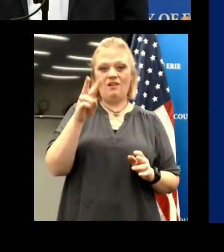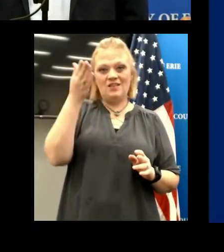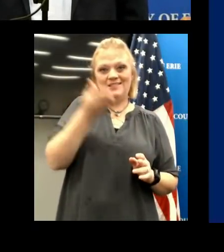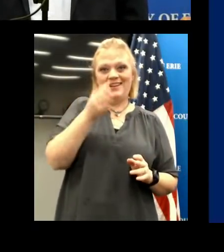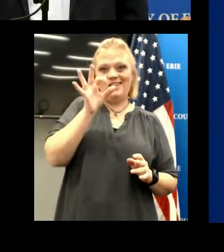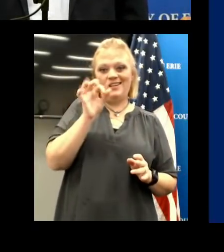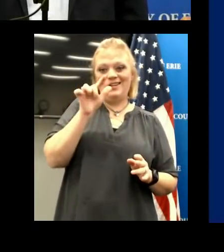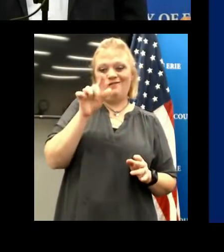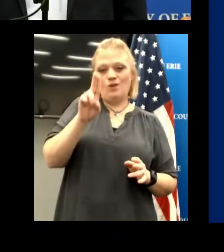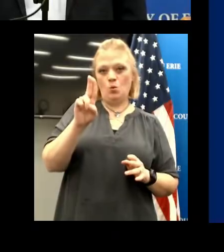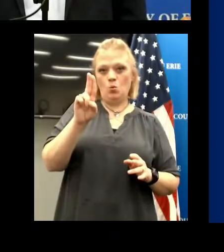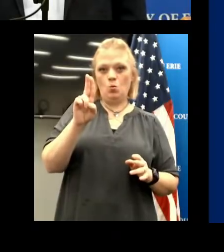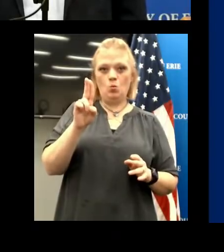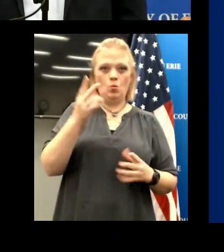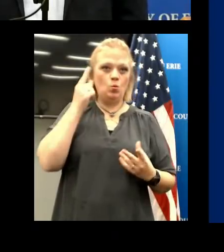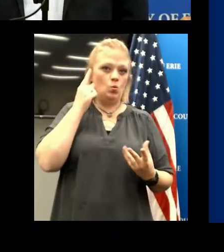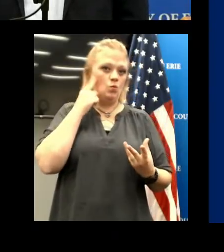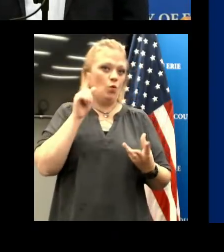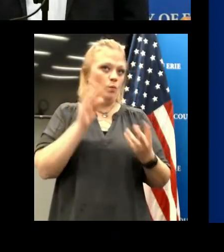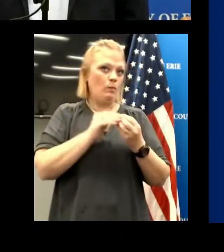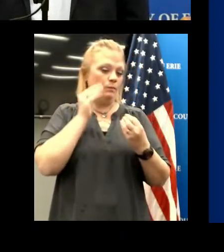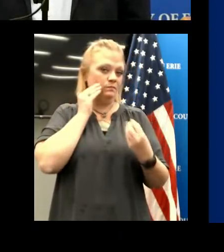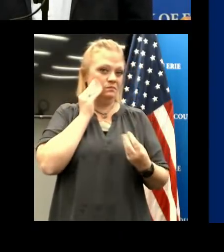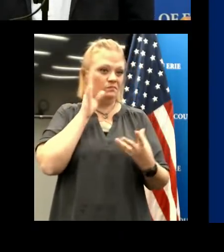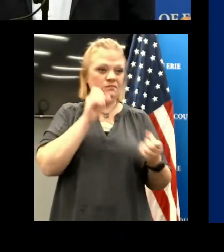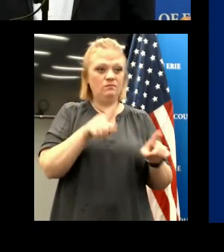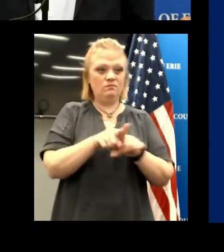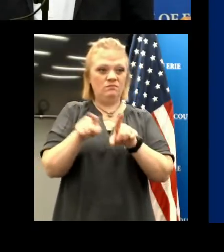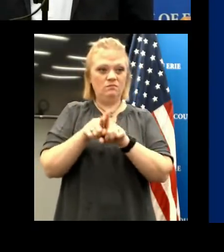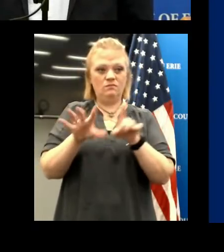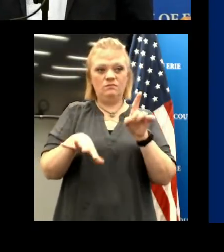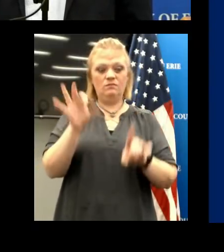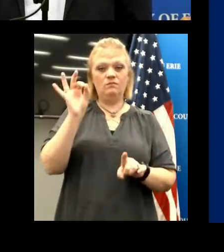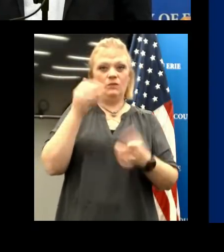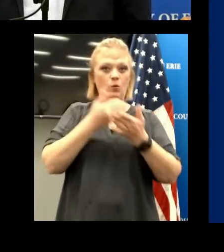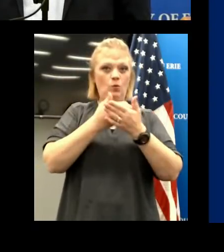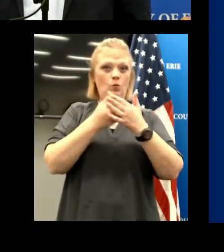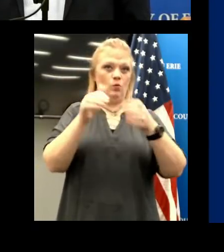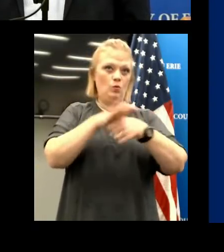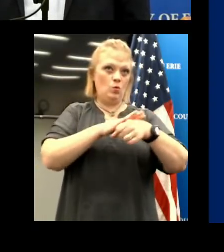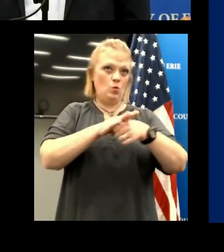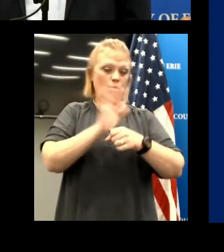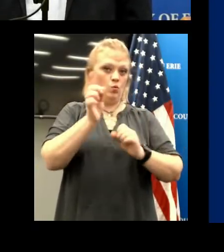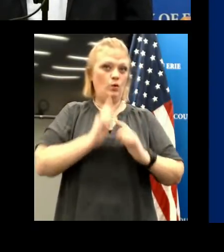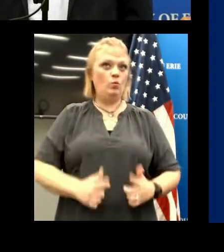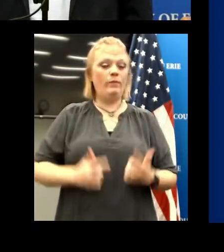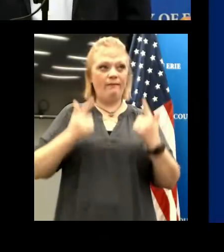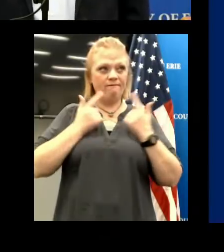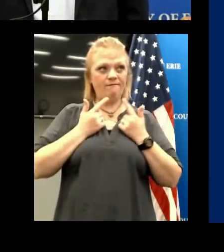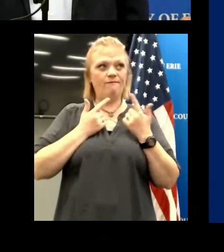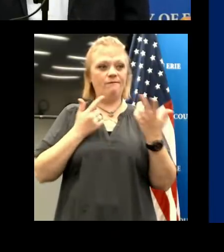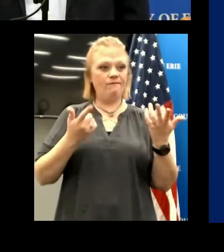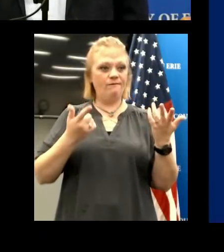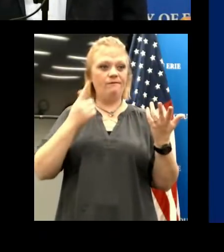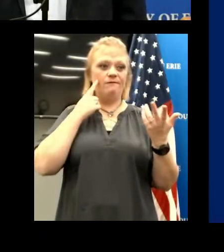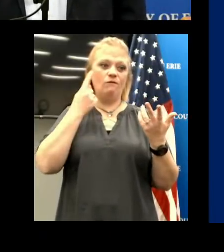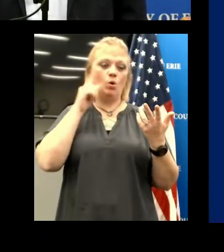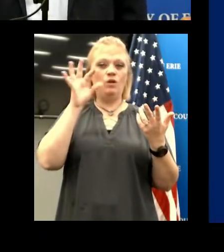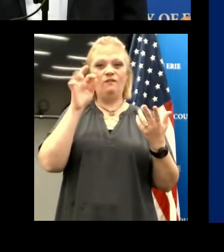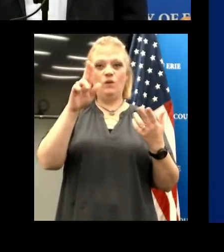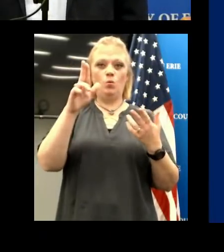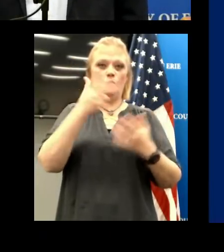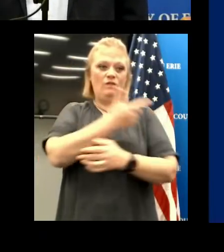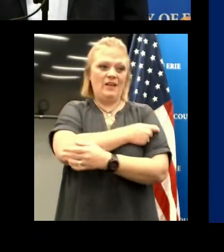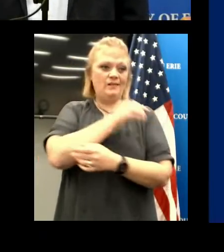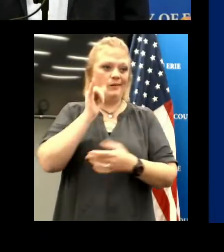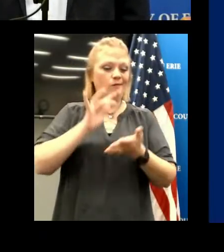erie.gov/flu to find out more about that. And you can also find the closest location to where you live to get a flu vaccine, such